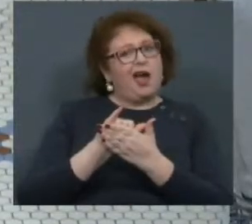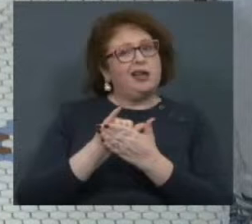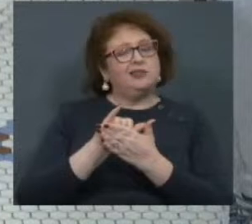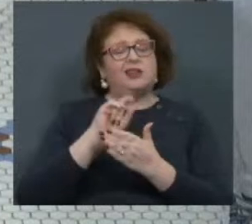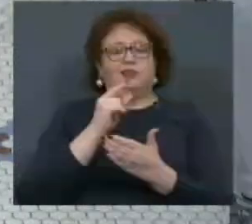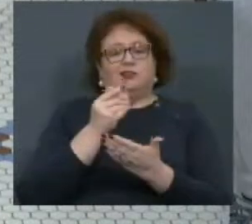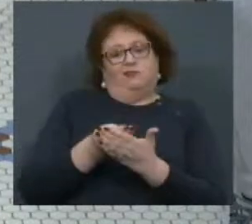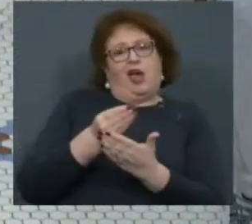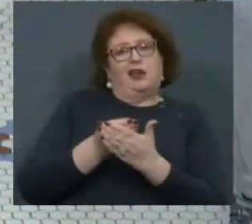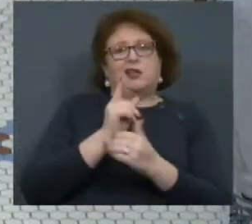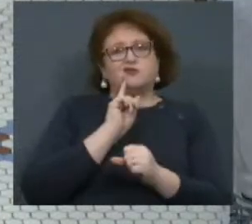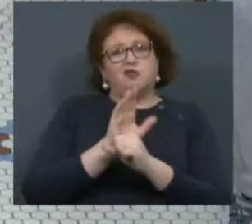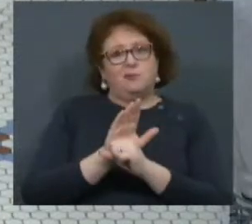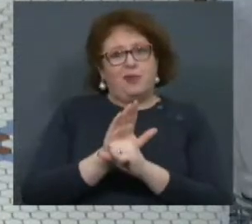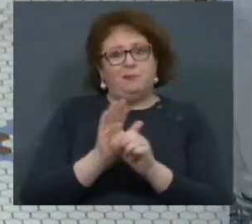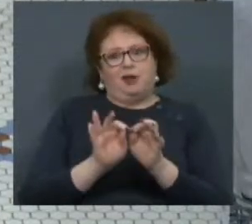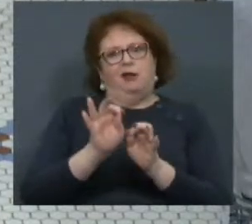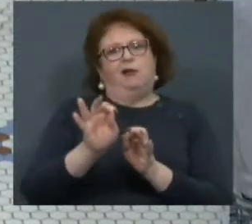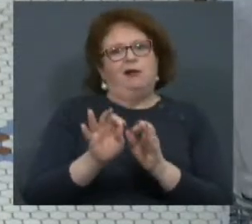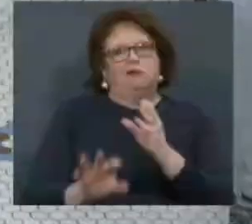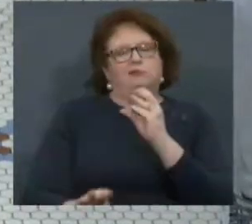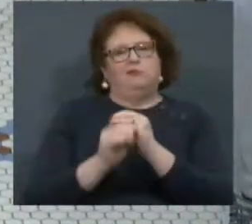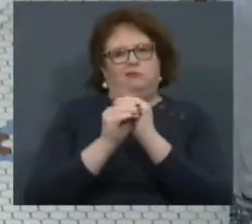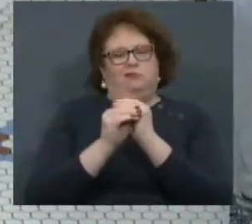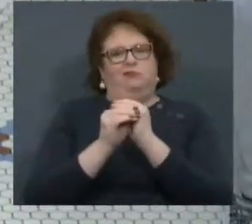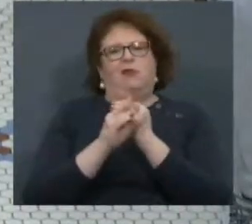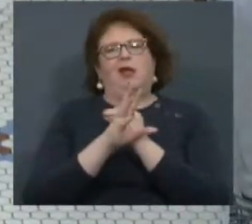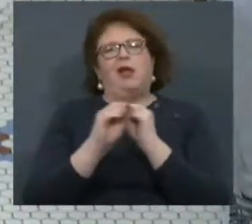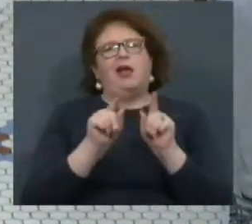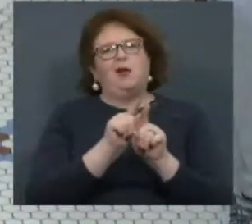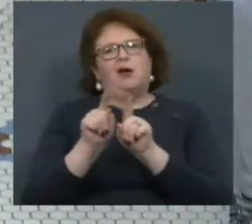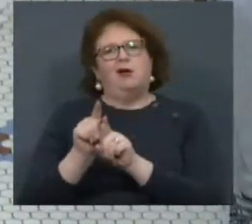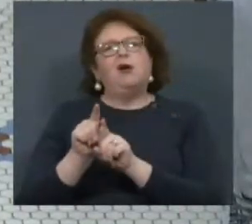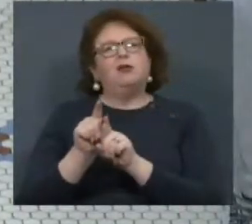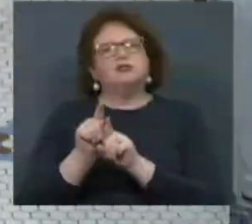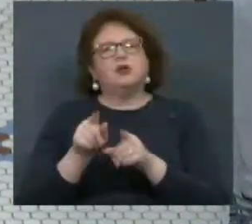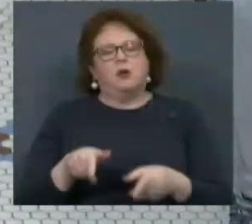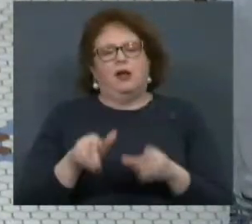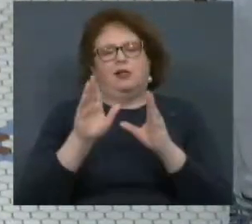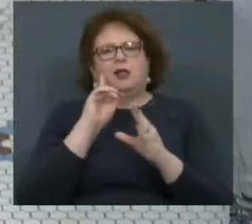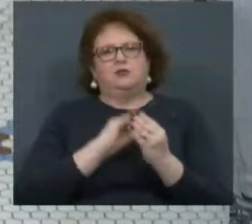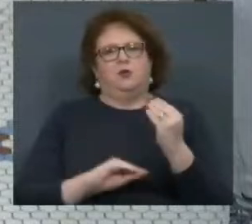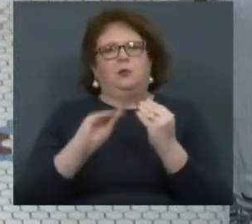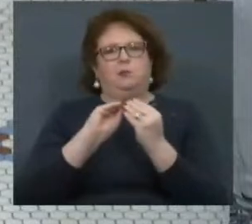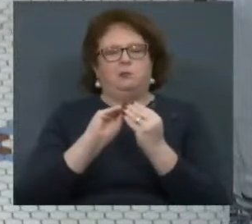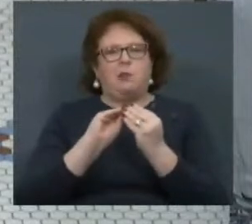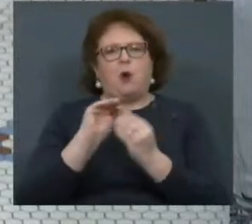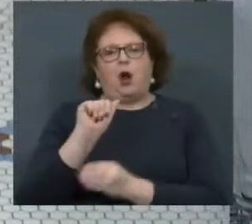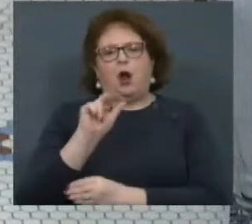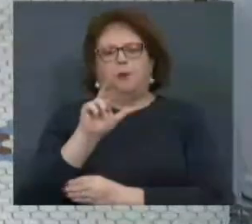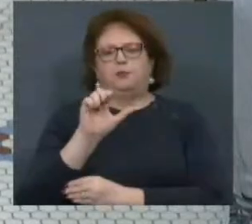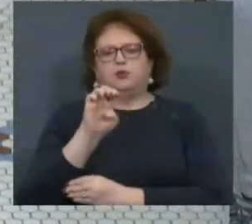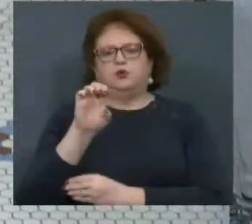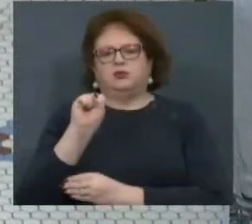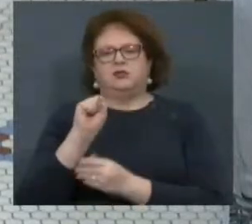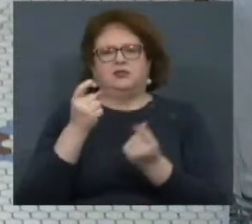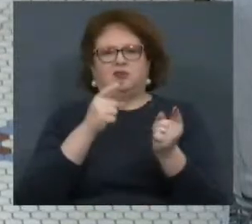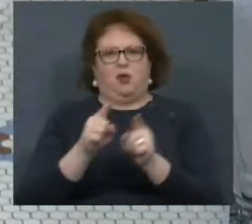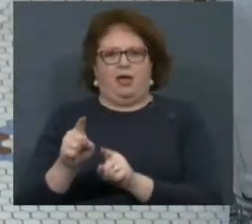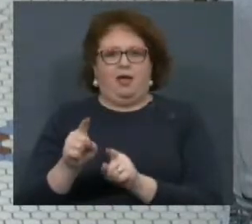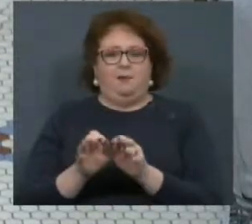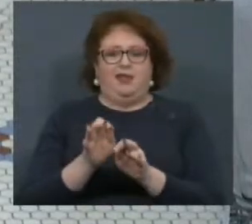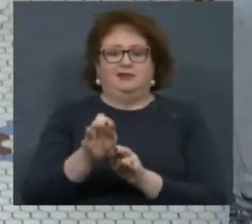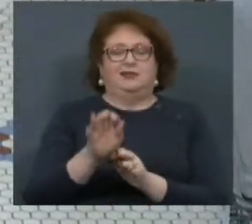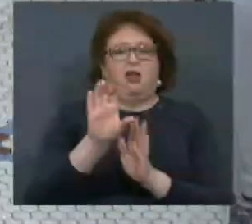and introduces new terms under Axon's ownership of Fusus. These changes represent a new contract, not a continuation, and